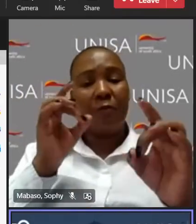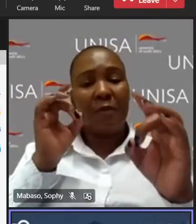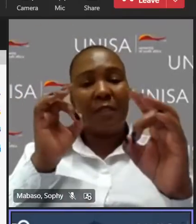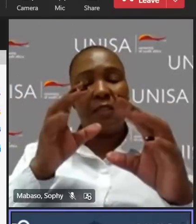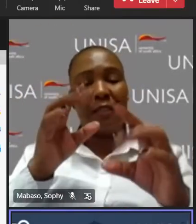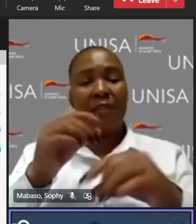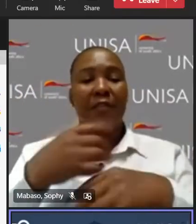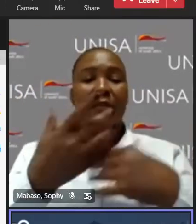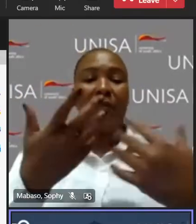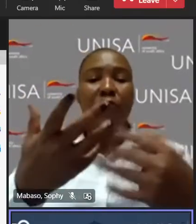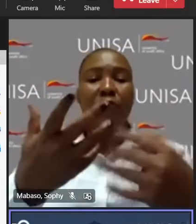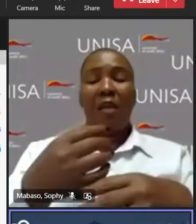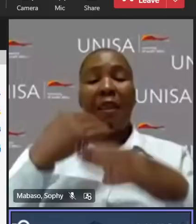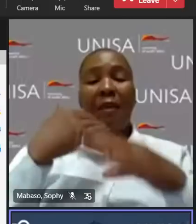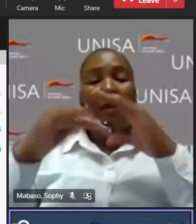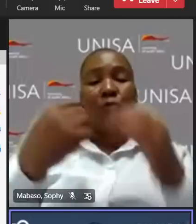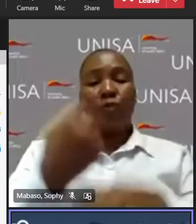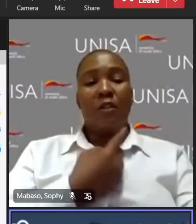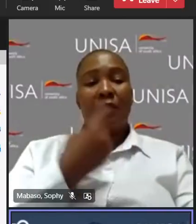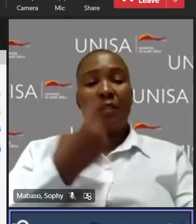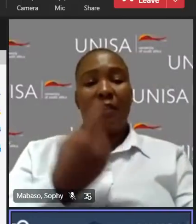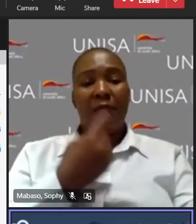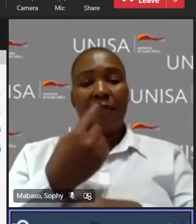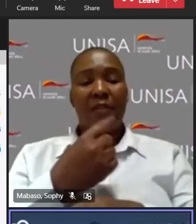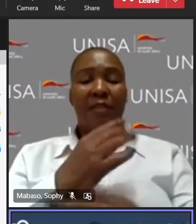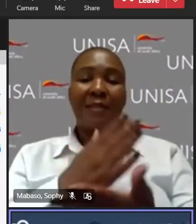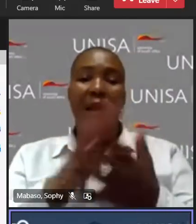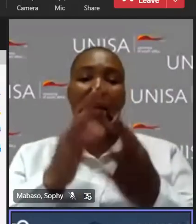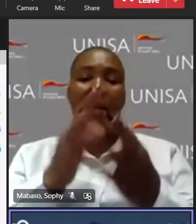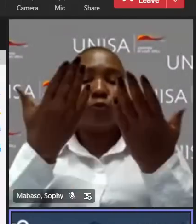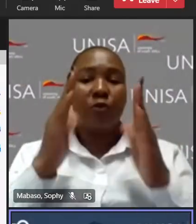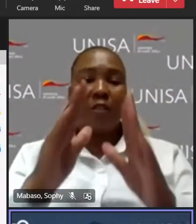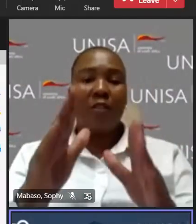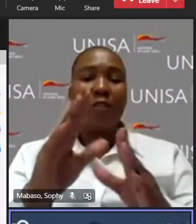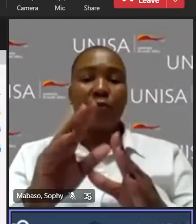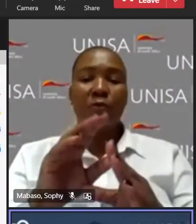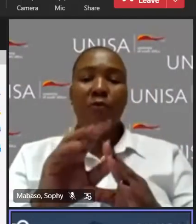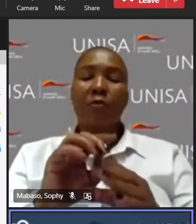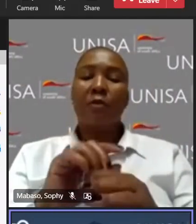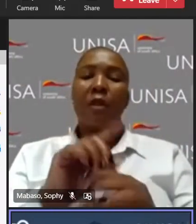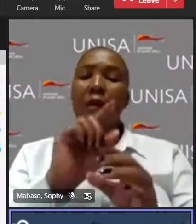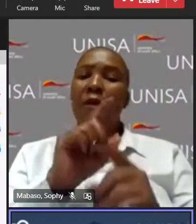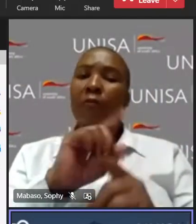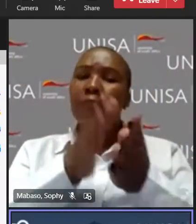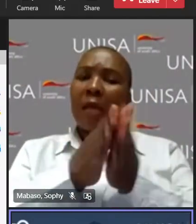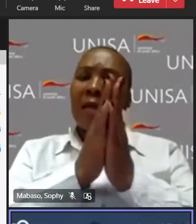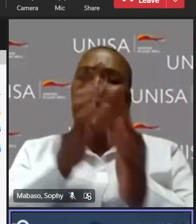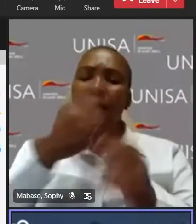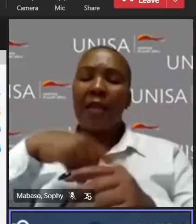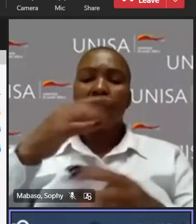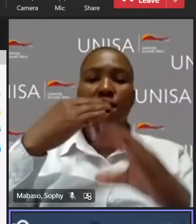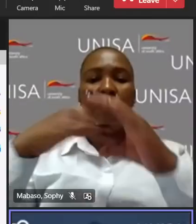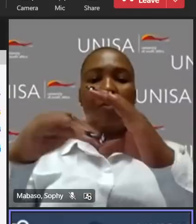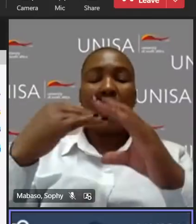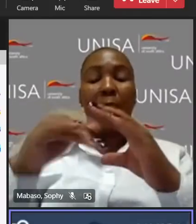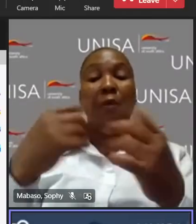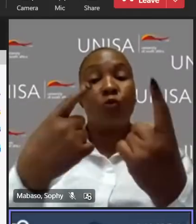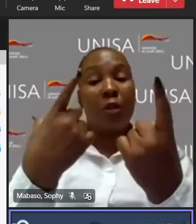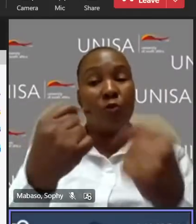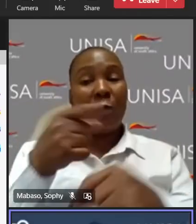find students inquiring us to email an academic record. You can actually do it for